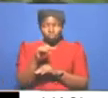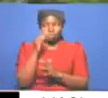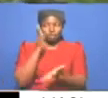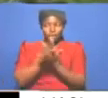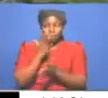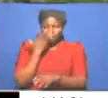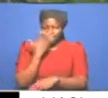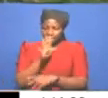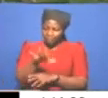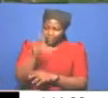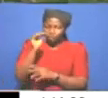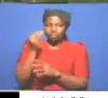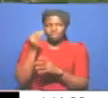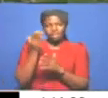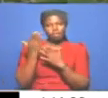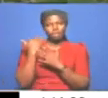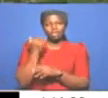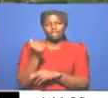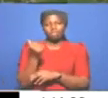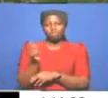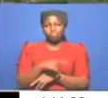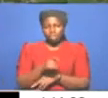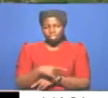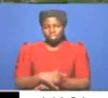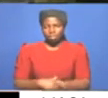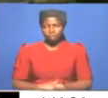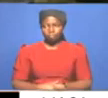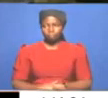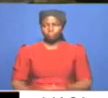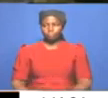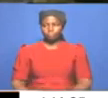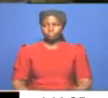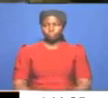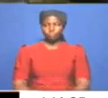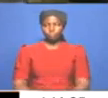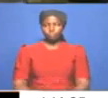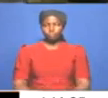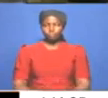past few months. For Lunchtime News, I'm Ruth Wamboi.